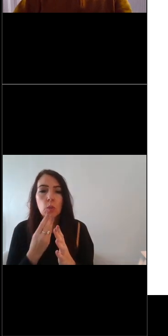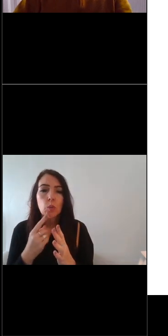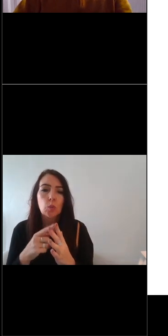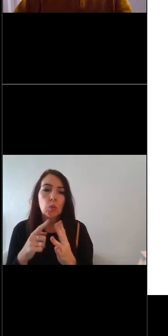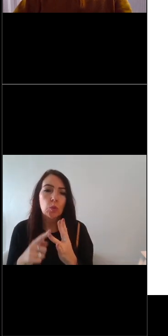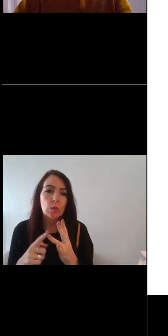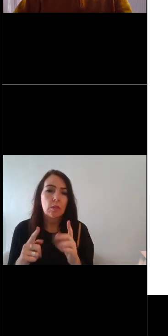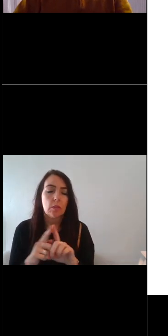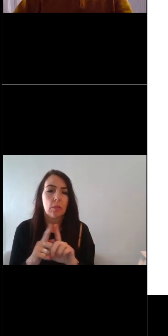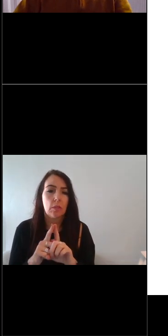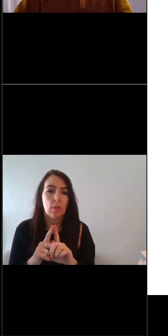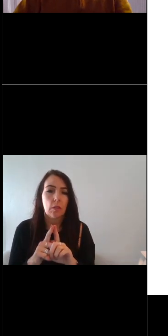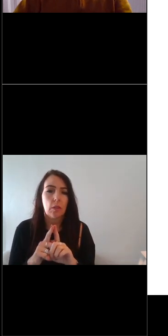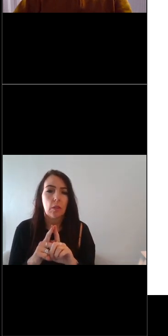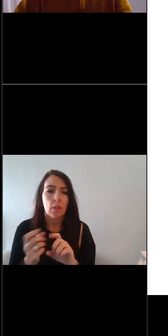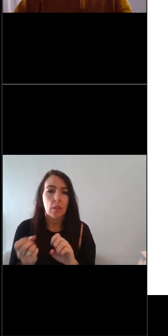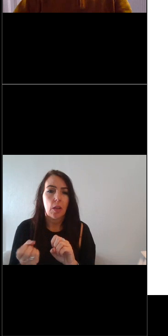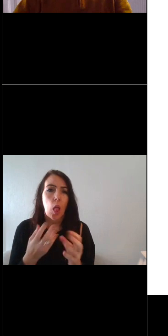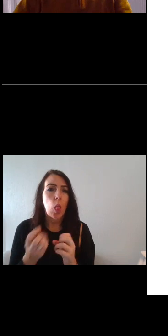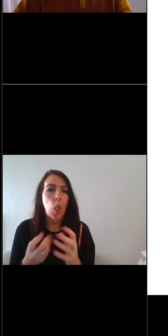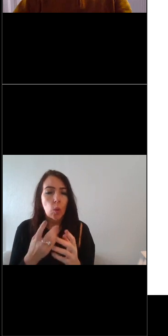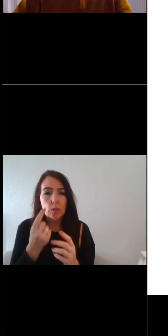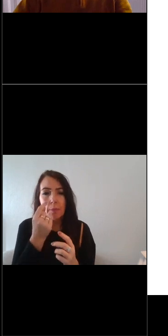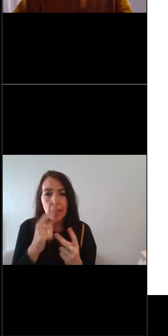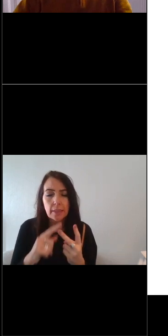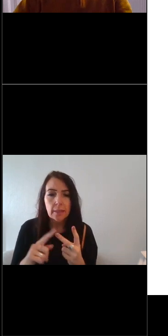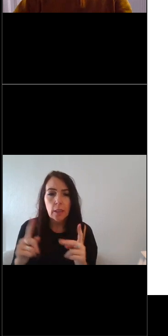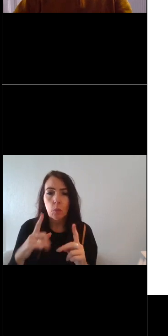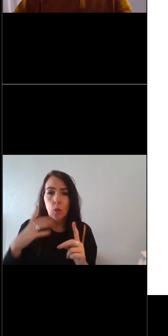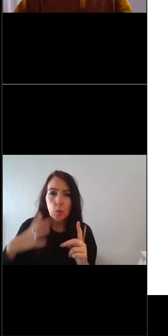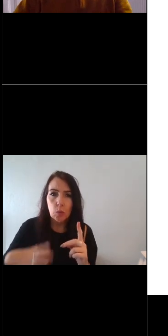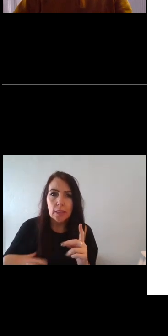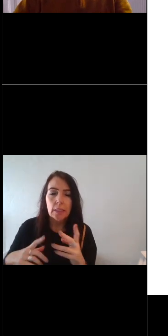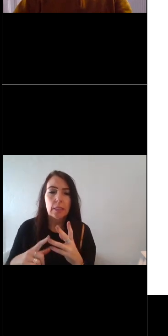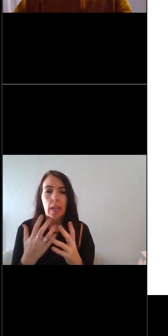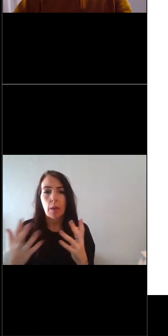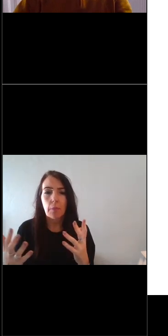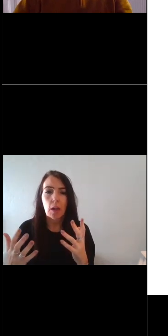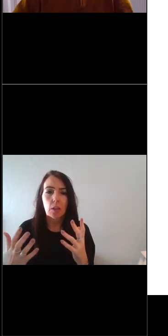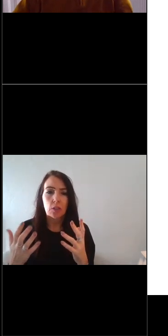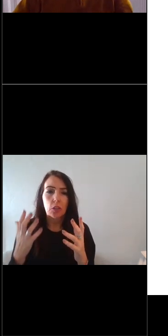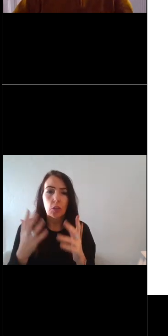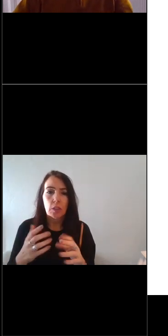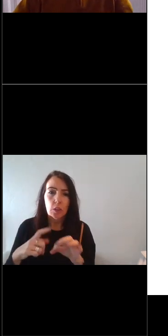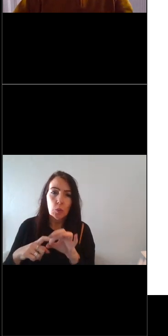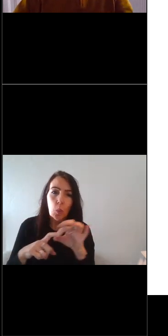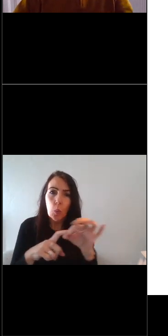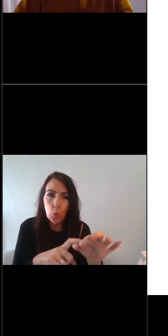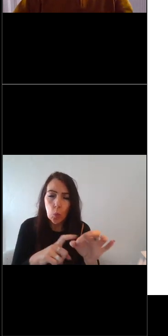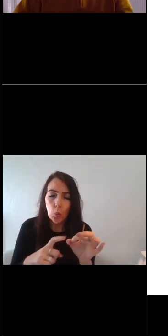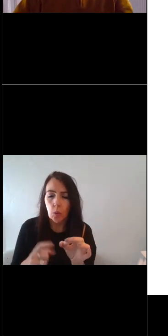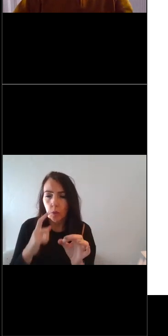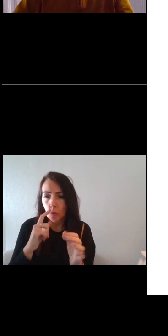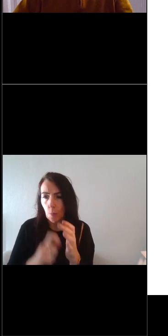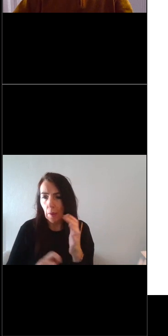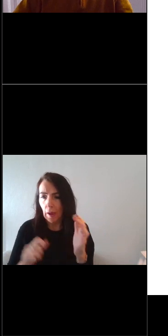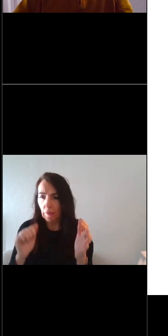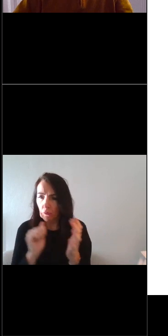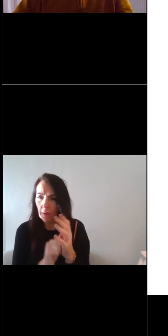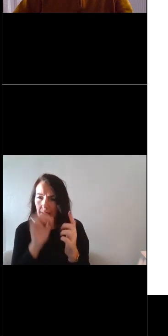like load capacity of vehicles, what's needed, how much your vehicles might need to tow, so that you're buying the right spec vehicles